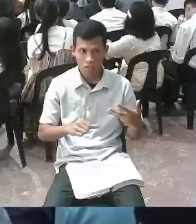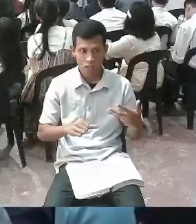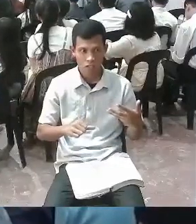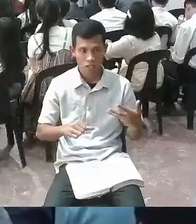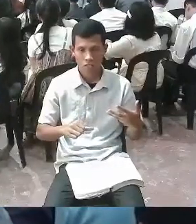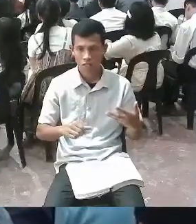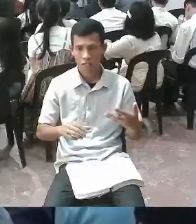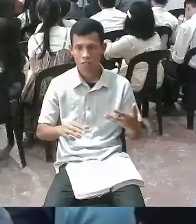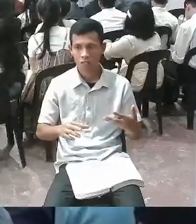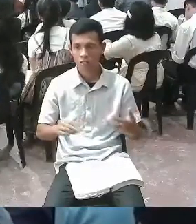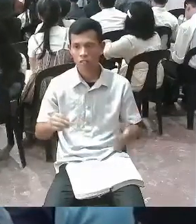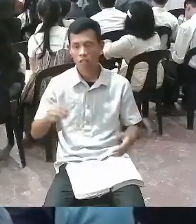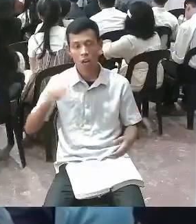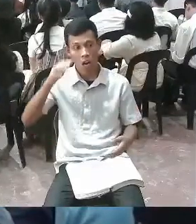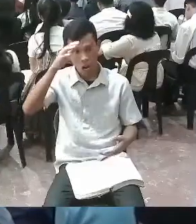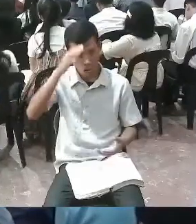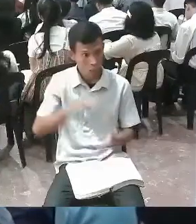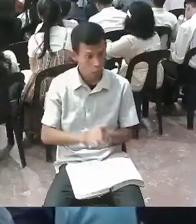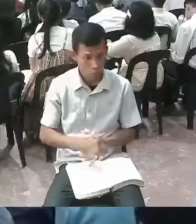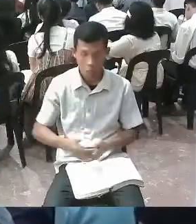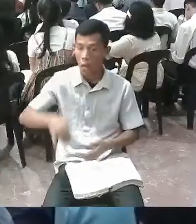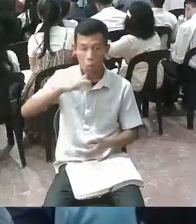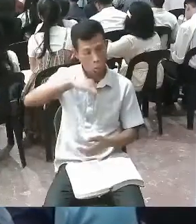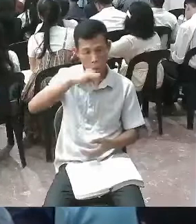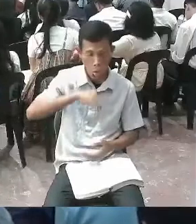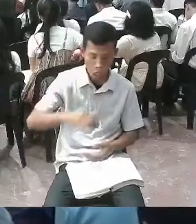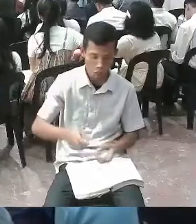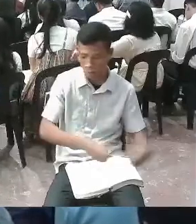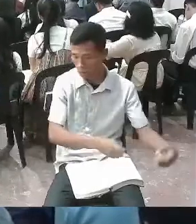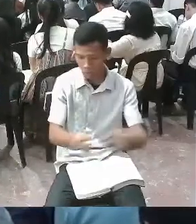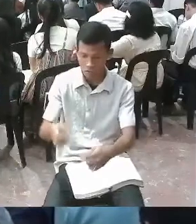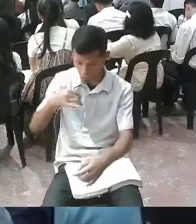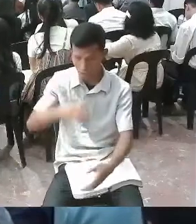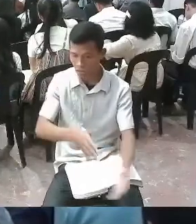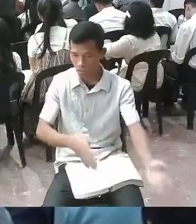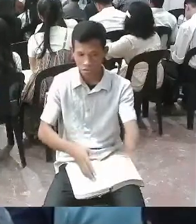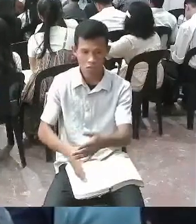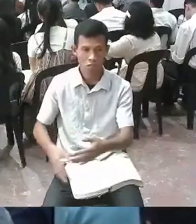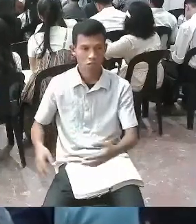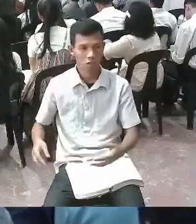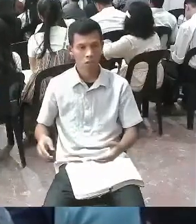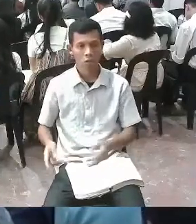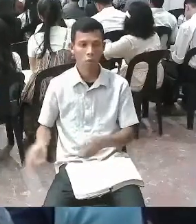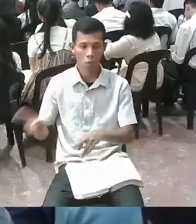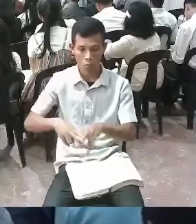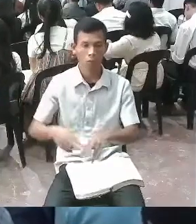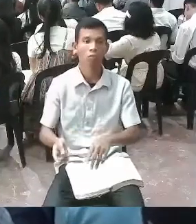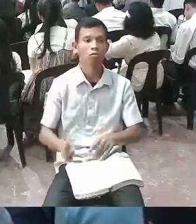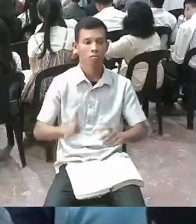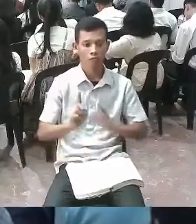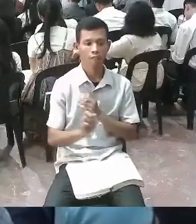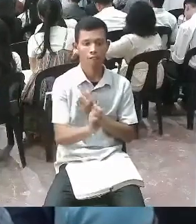Tries to get her husband drunk, so he sends him back and says to his captain, put him on the front line,